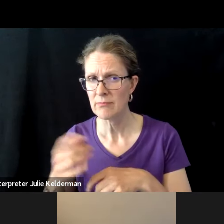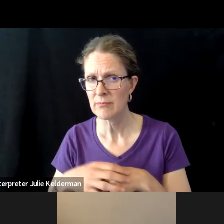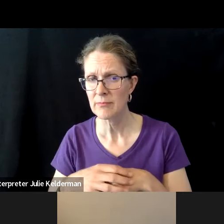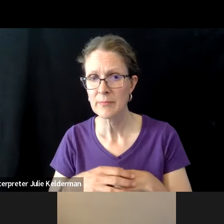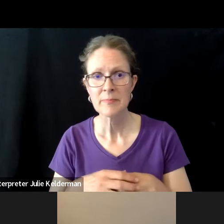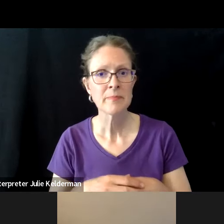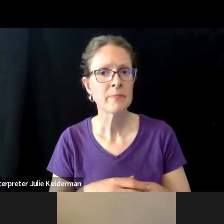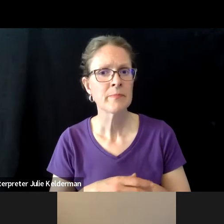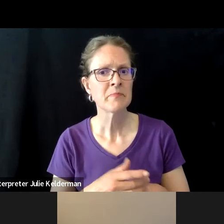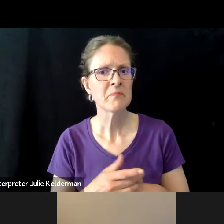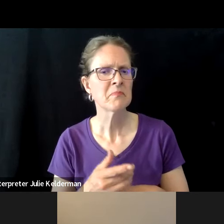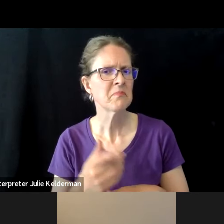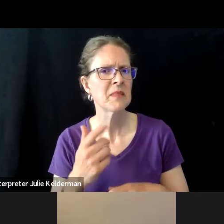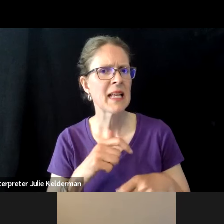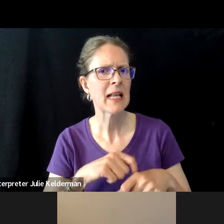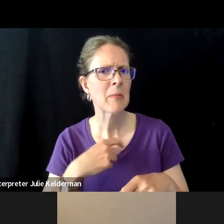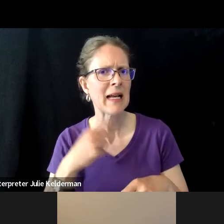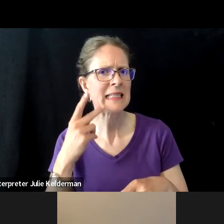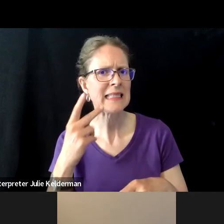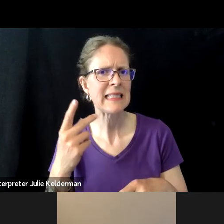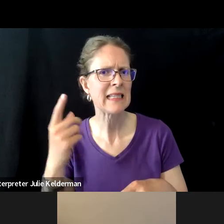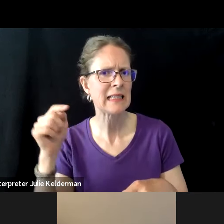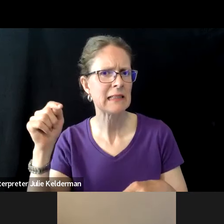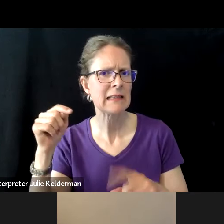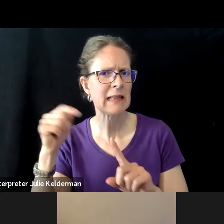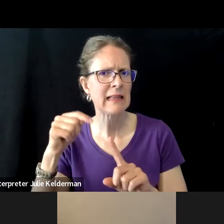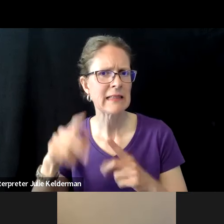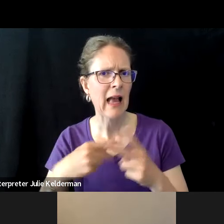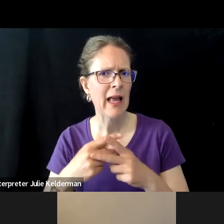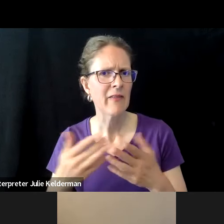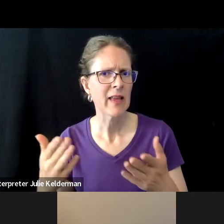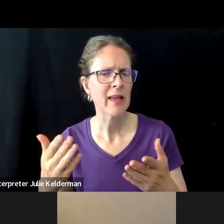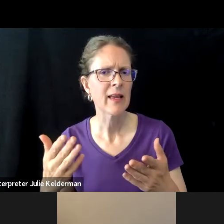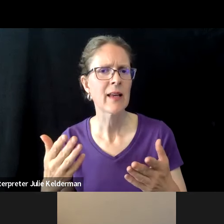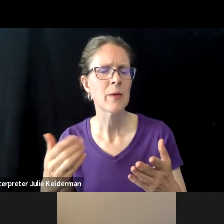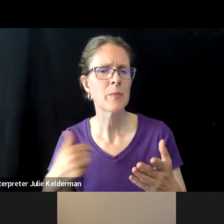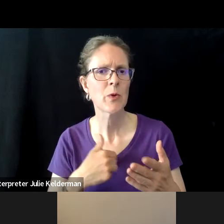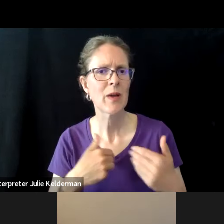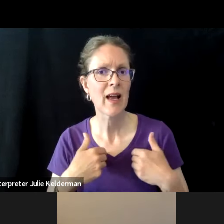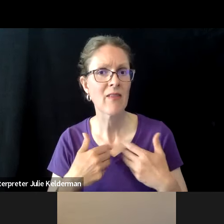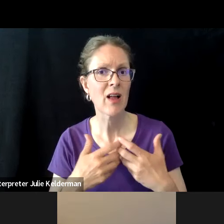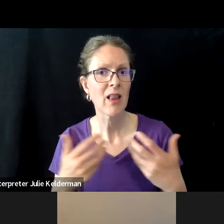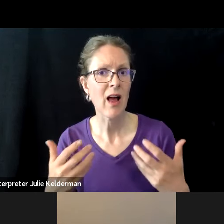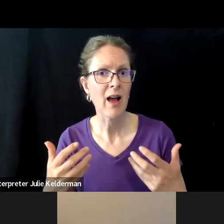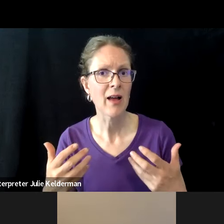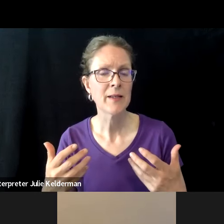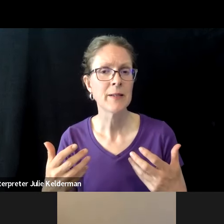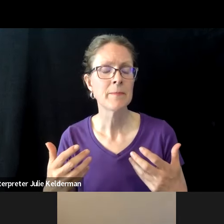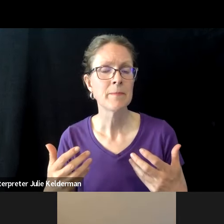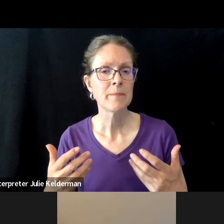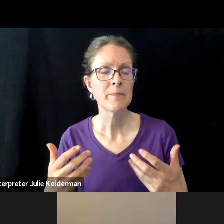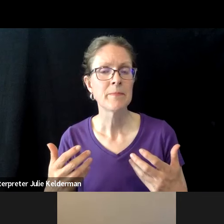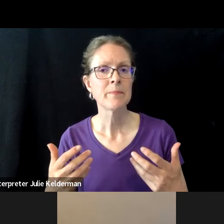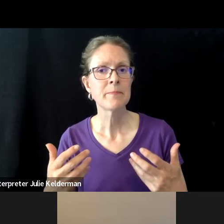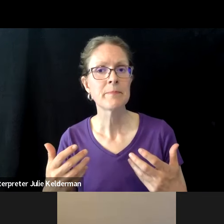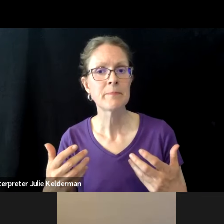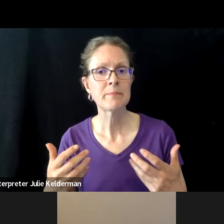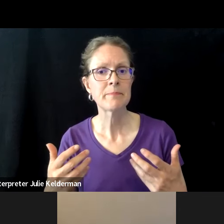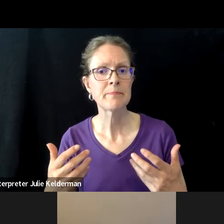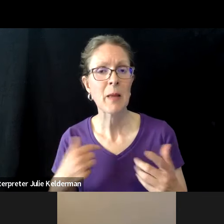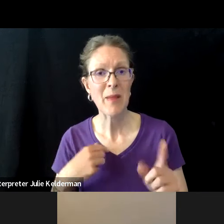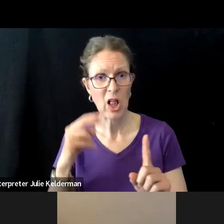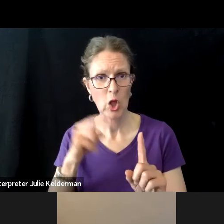Well, yeah. I mean, anytime I see something like this, there is a lot of. I'm just thinking about. I think about community amenities. Like I look at this site and